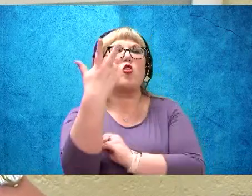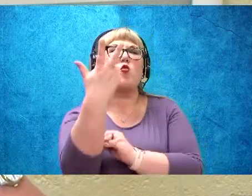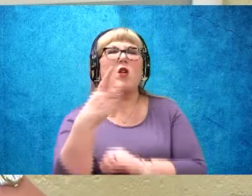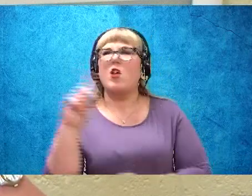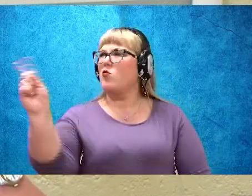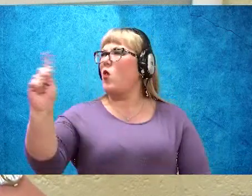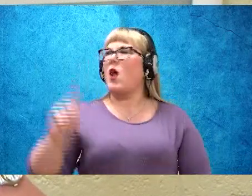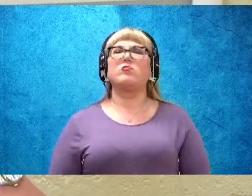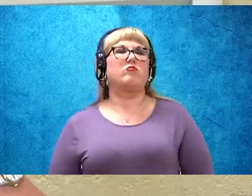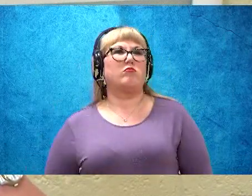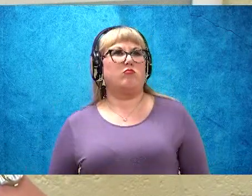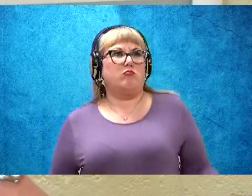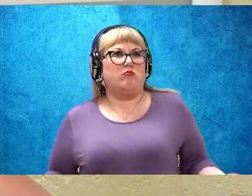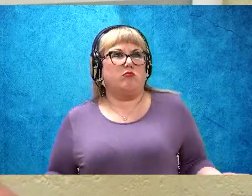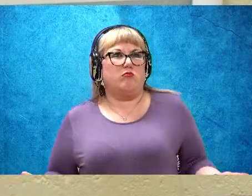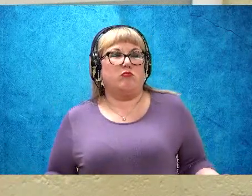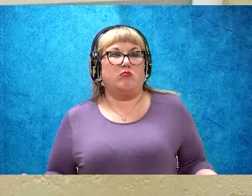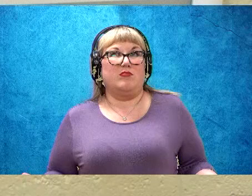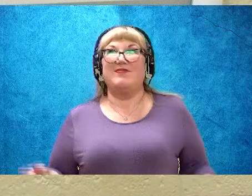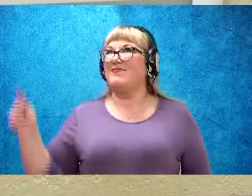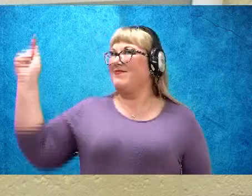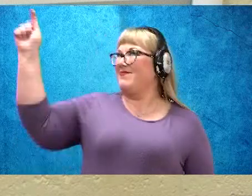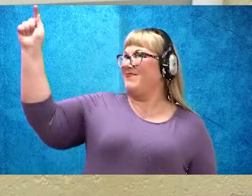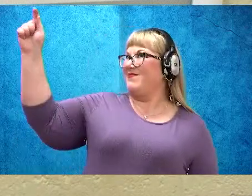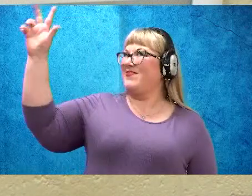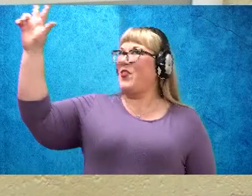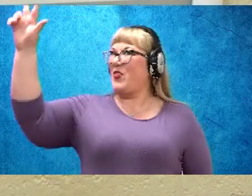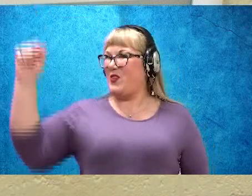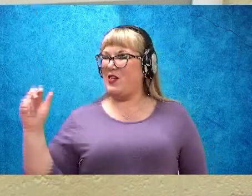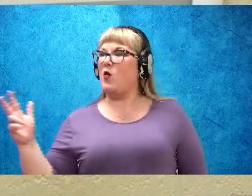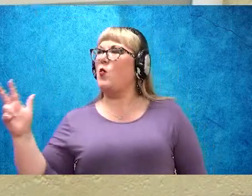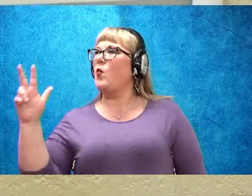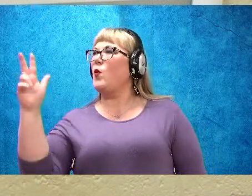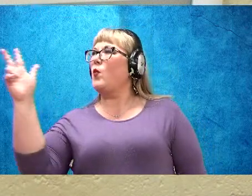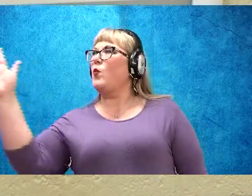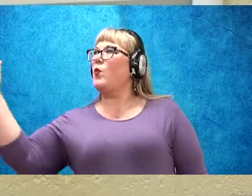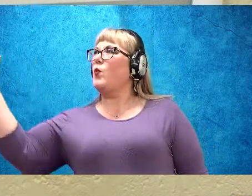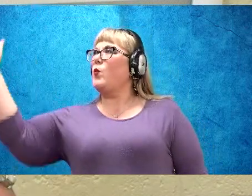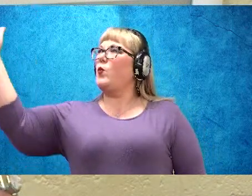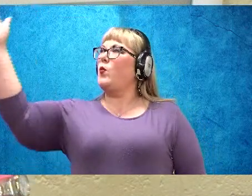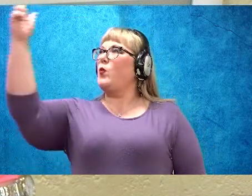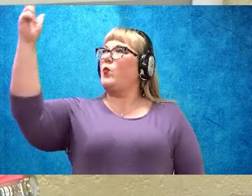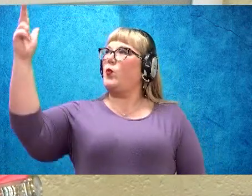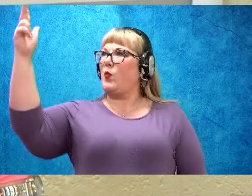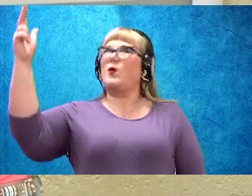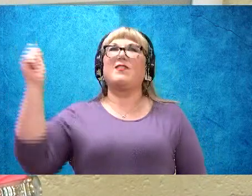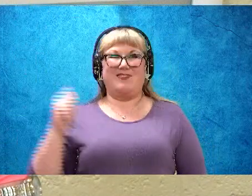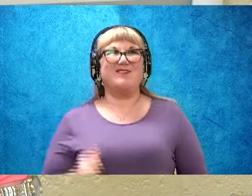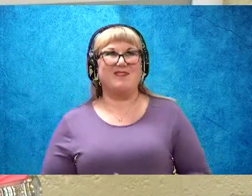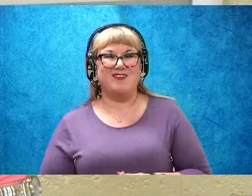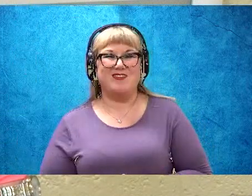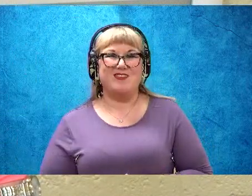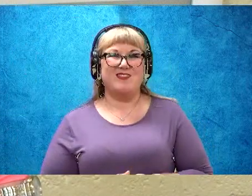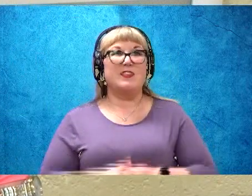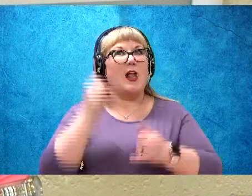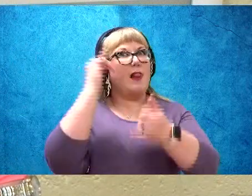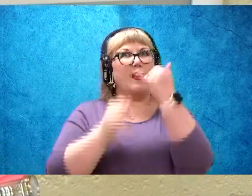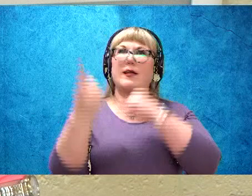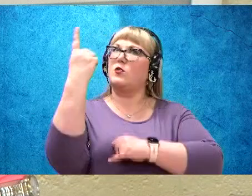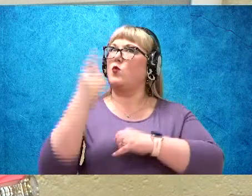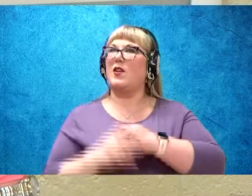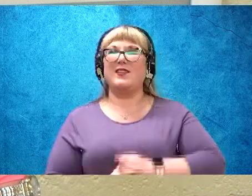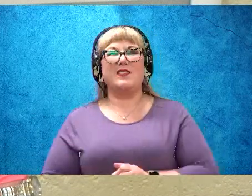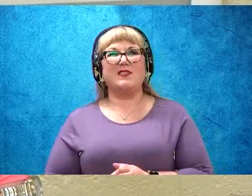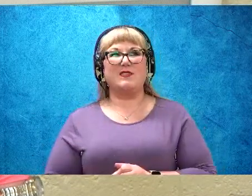Where's number 3? Good job. Back up and 1 over. And our last one we're